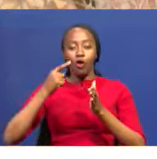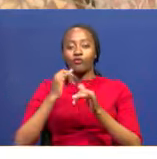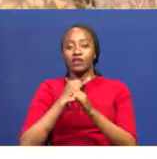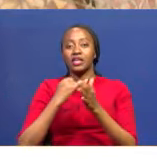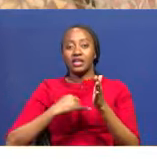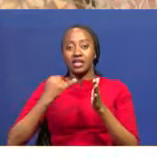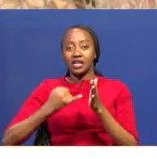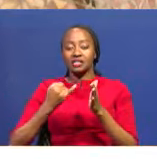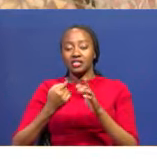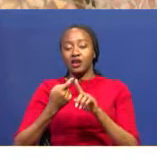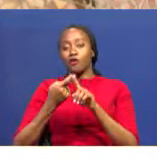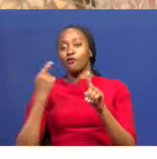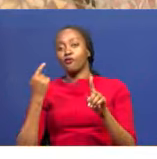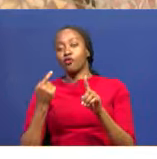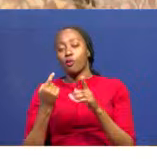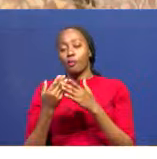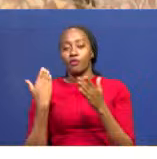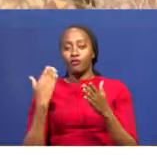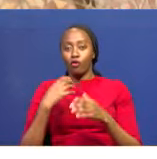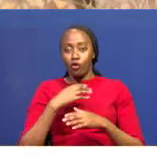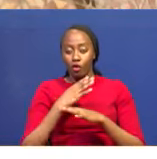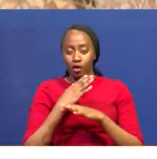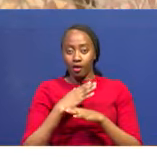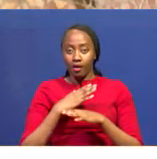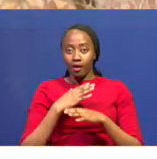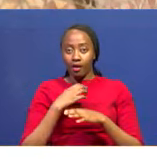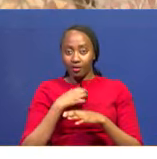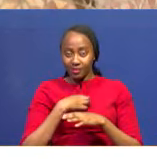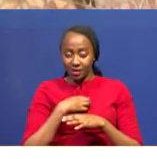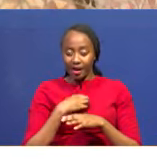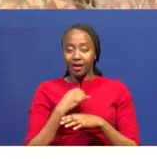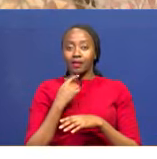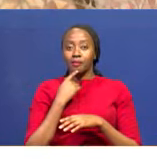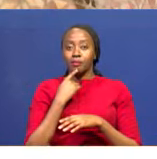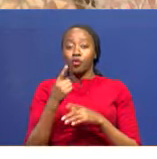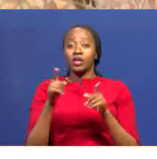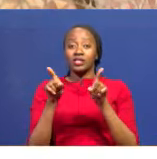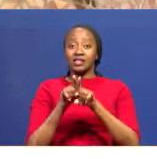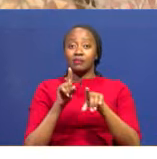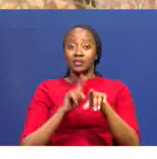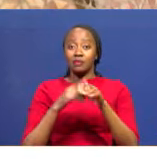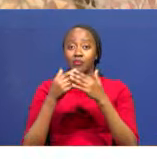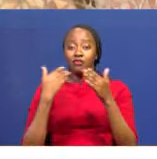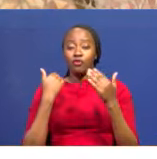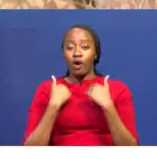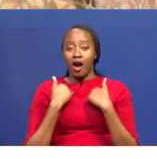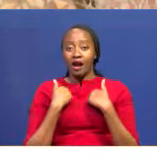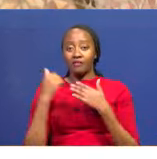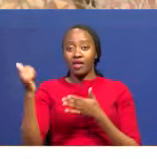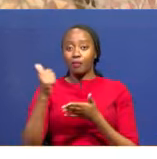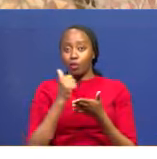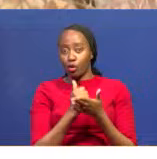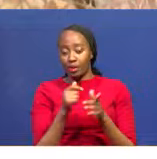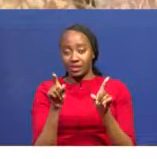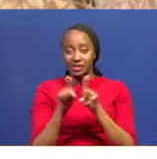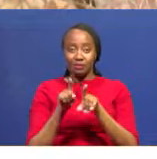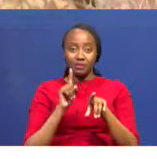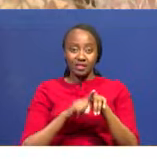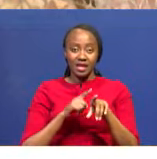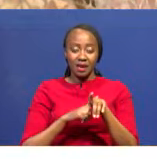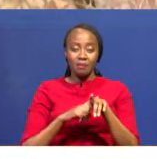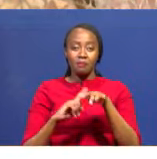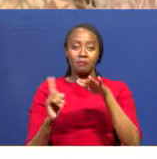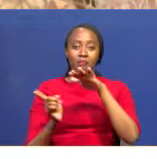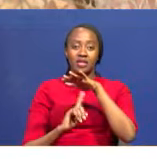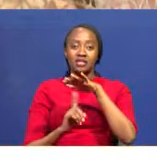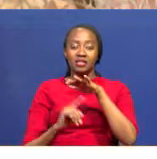President Daniel Toroitich Arap Moi. Later, he served as Minister for Manpower, Planning and Employment, and also as Minister for Transport